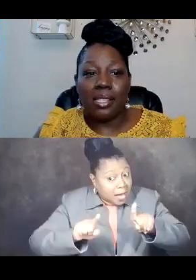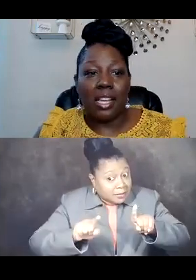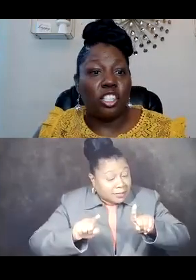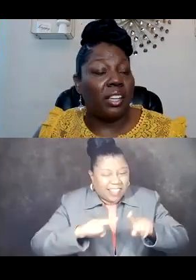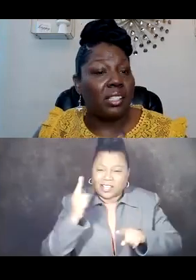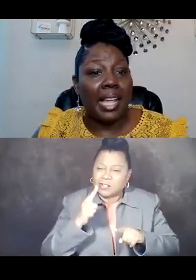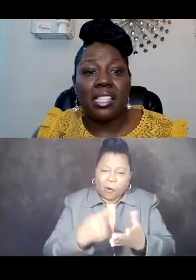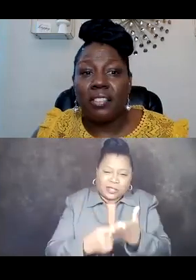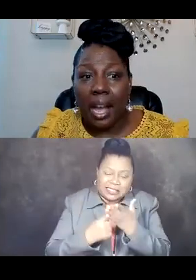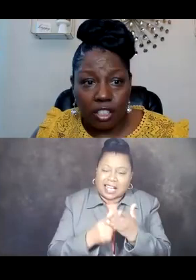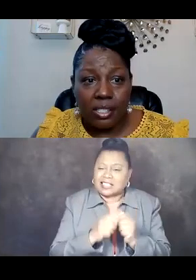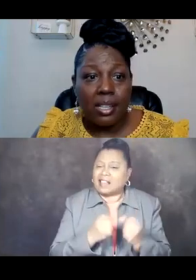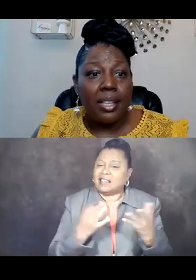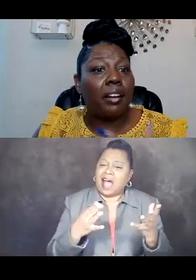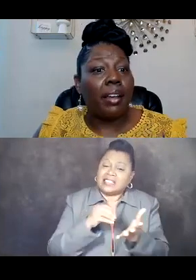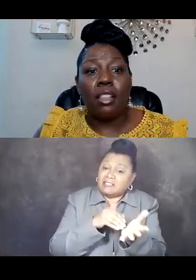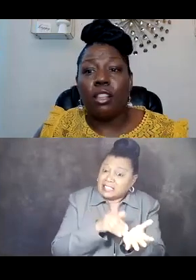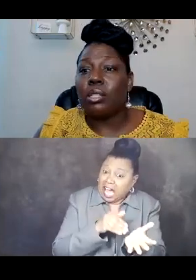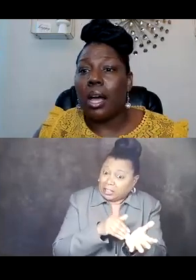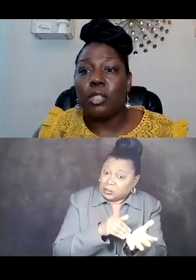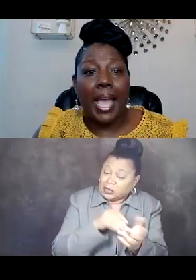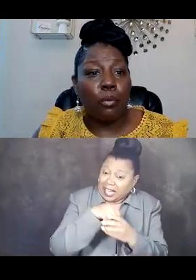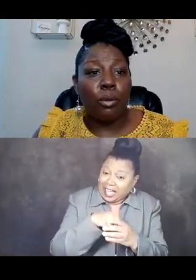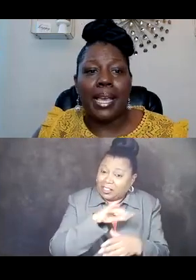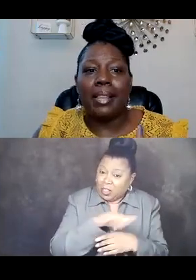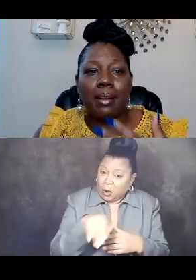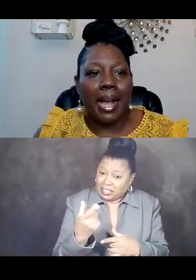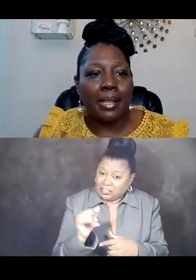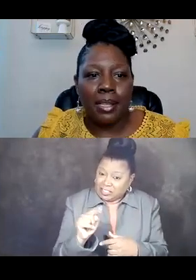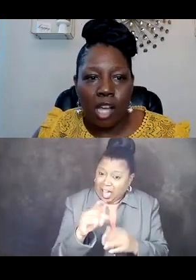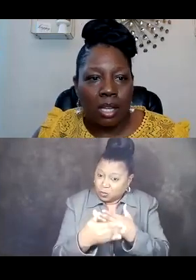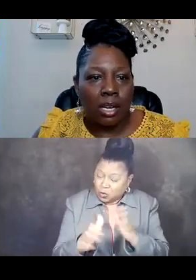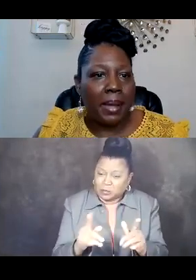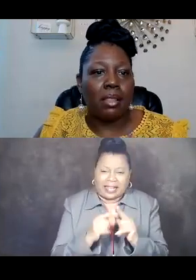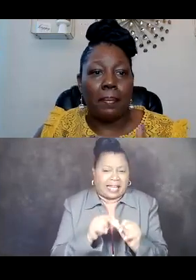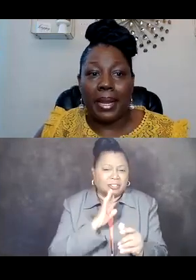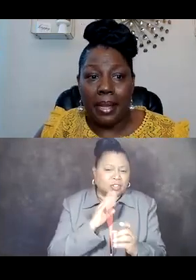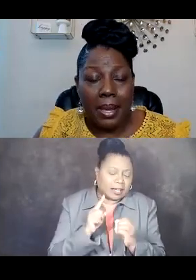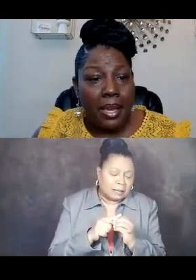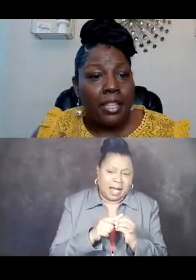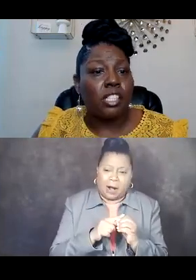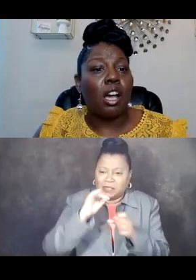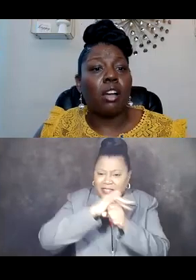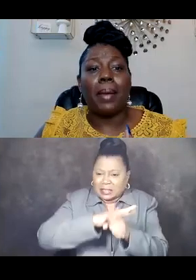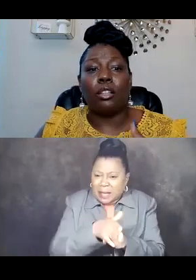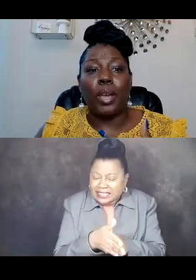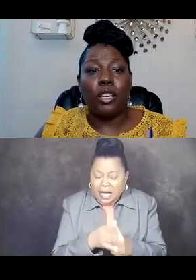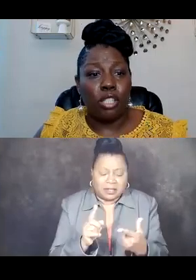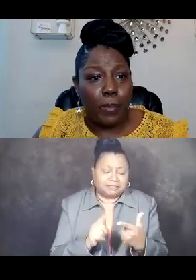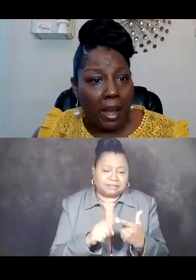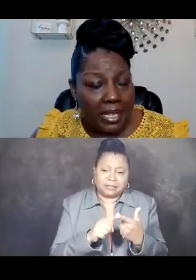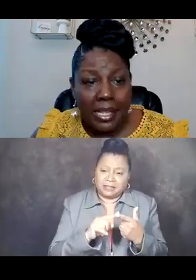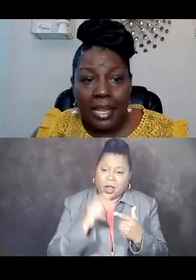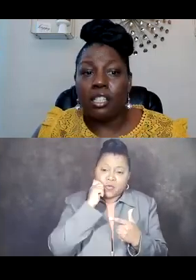always discussion. There's lots of doctors that are in those chat rooms, and they're constantly talking about the pandemic. They're talking about the